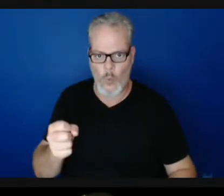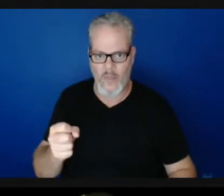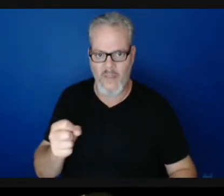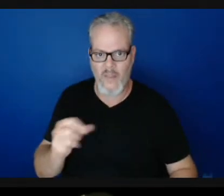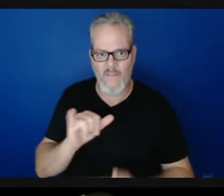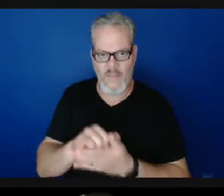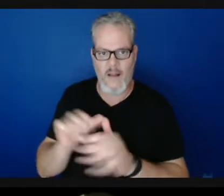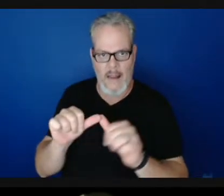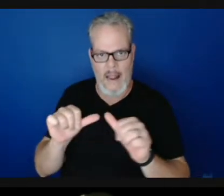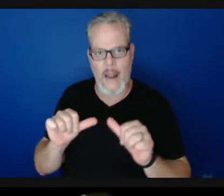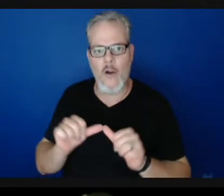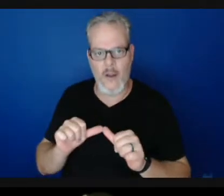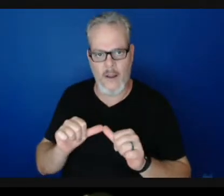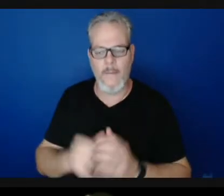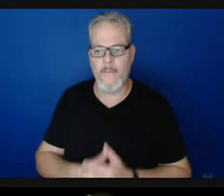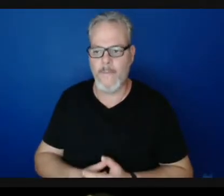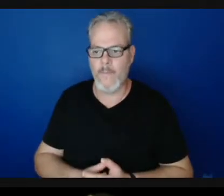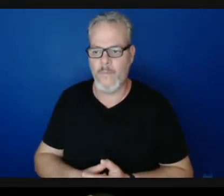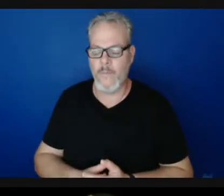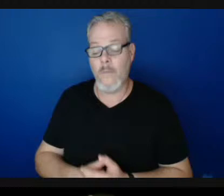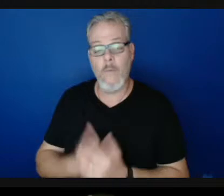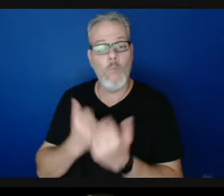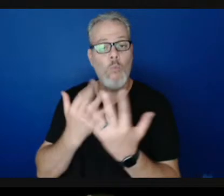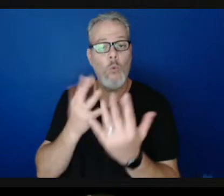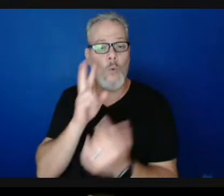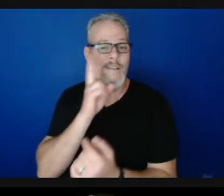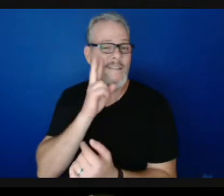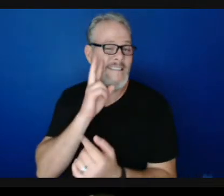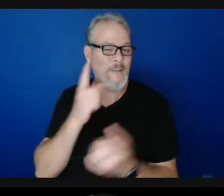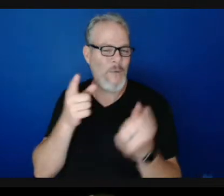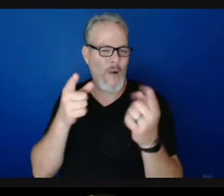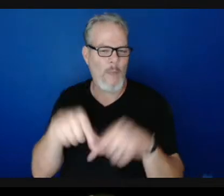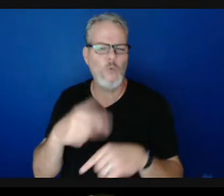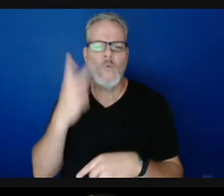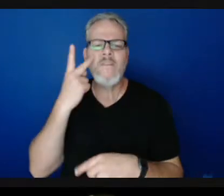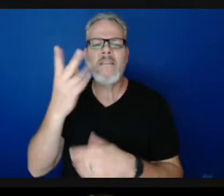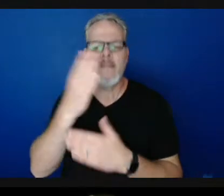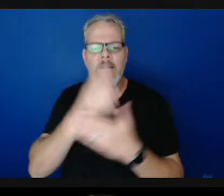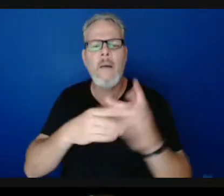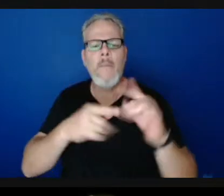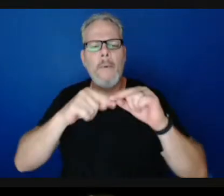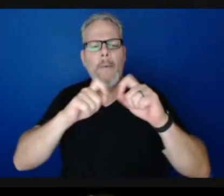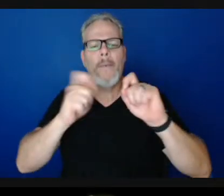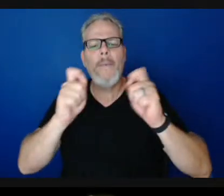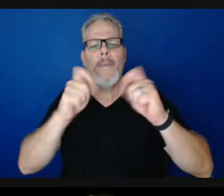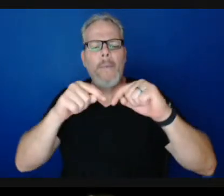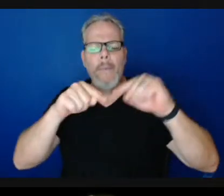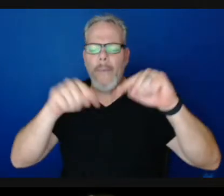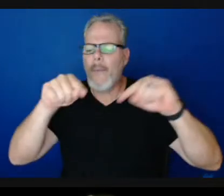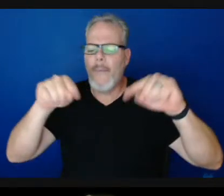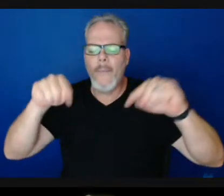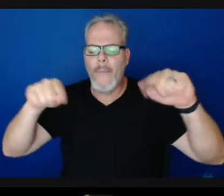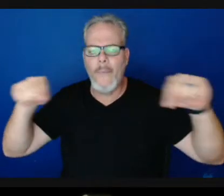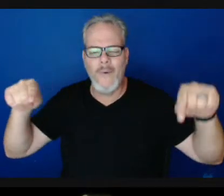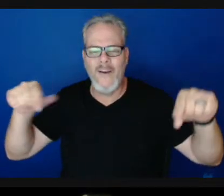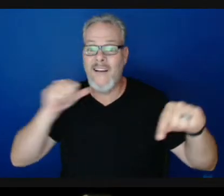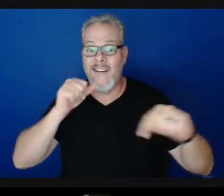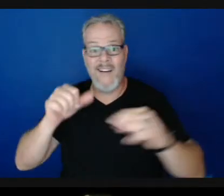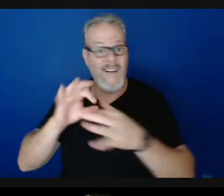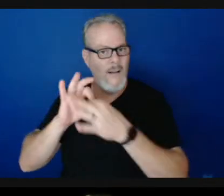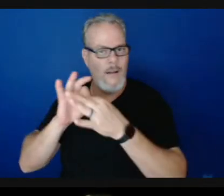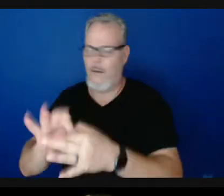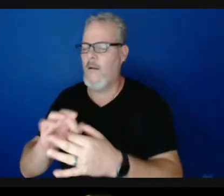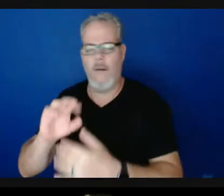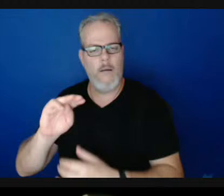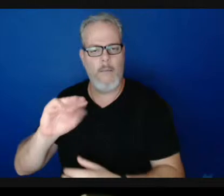So we'll wait and see what happens with that. We've seen little wiggles like this before, which were in the end not magma related.